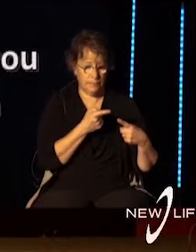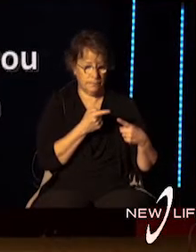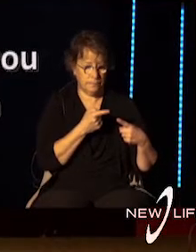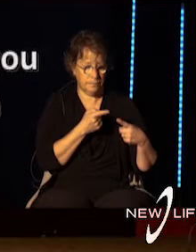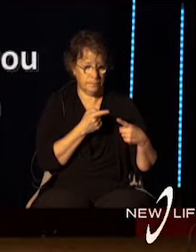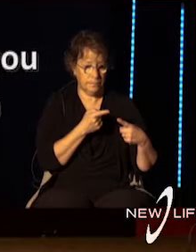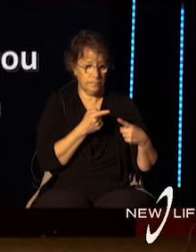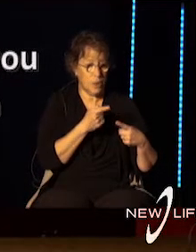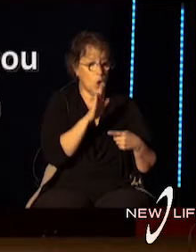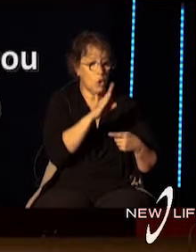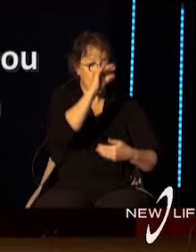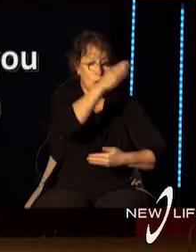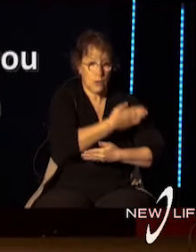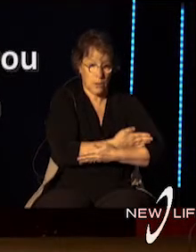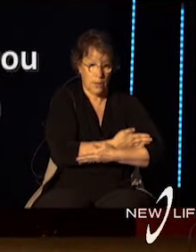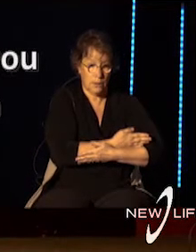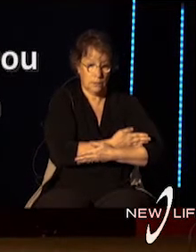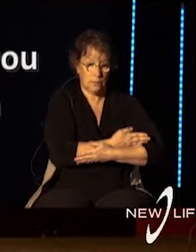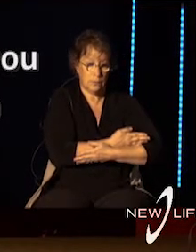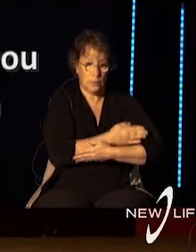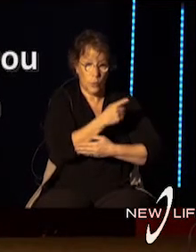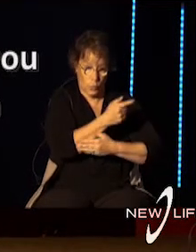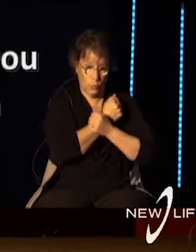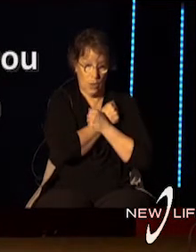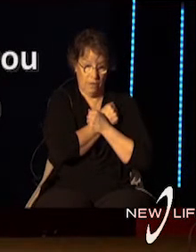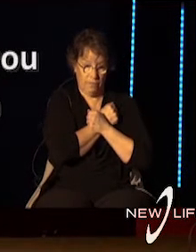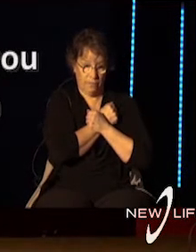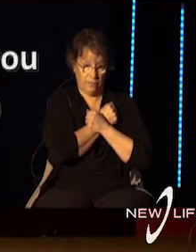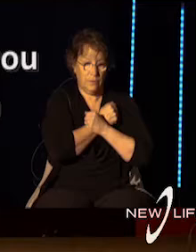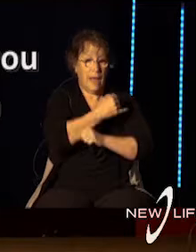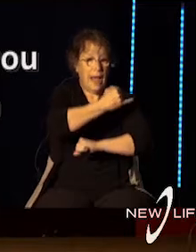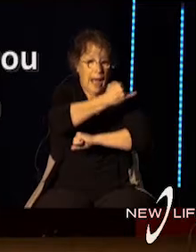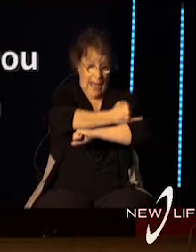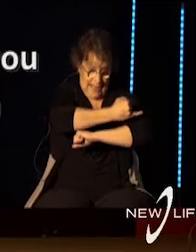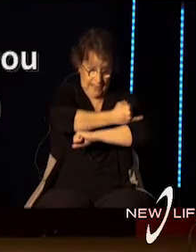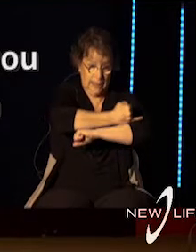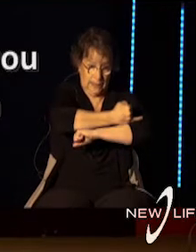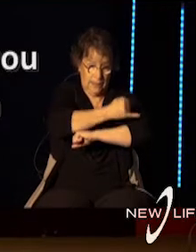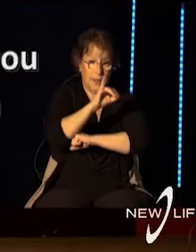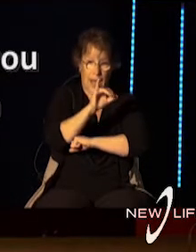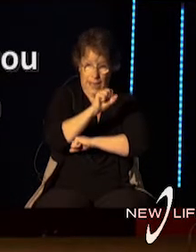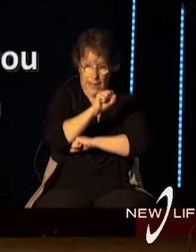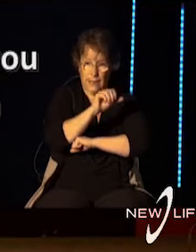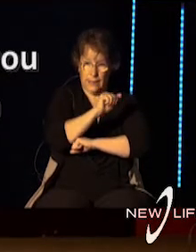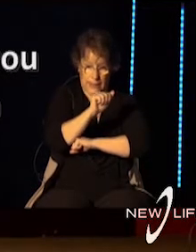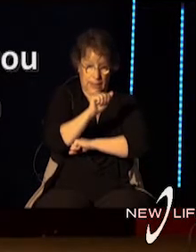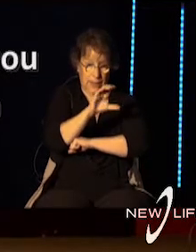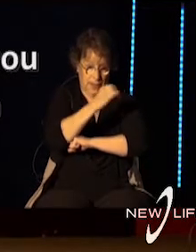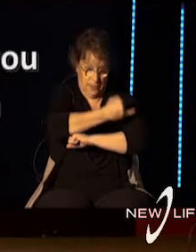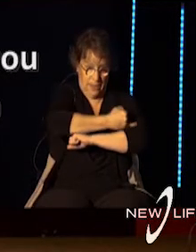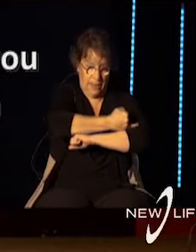only son, whom you love, Isaac, and go to the region of Moriah.